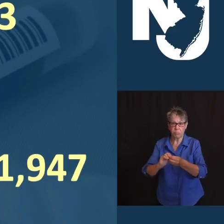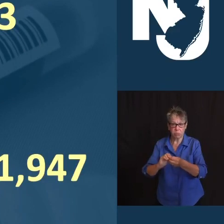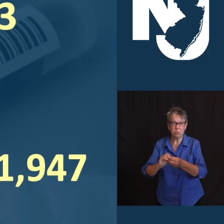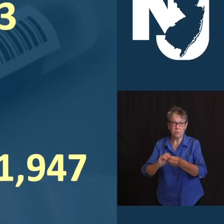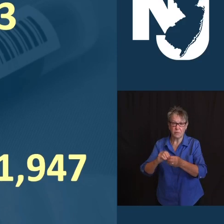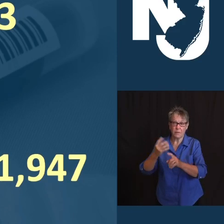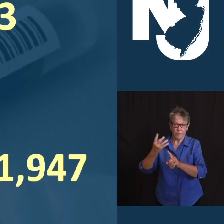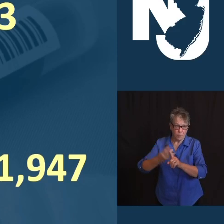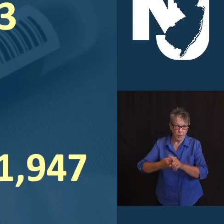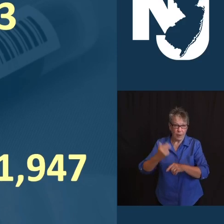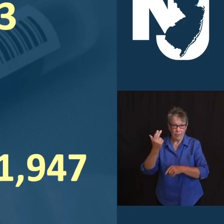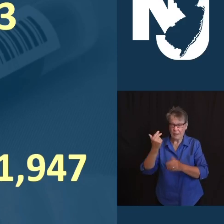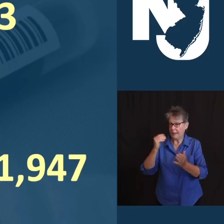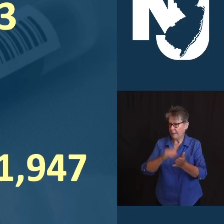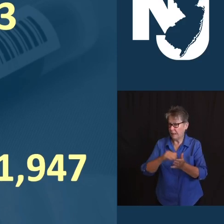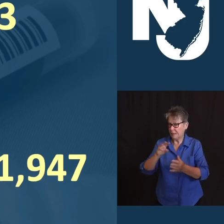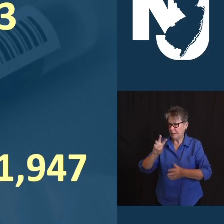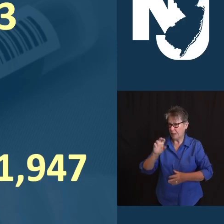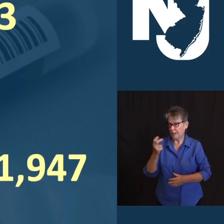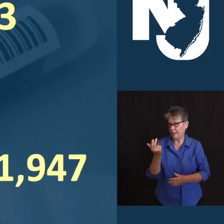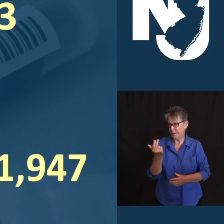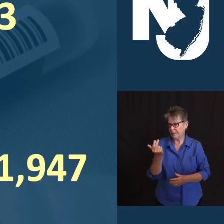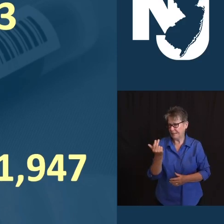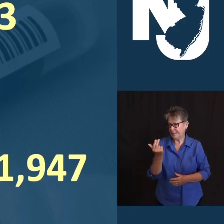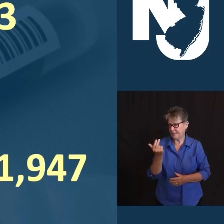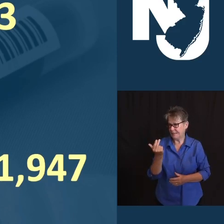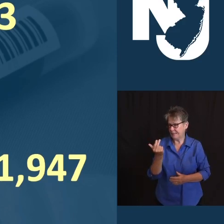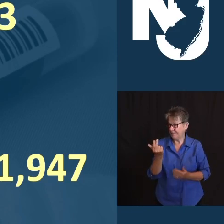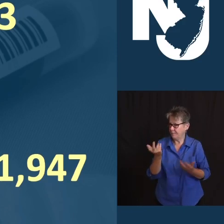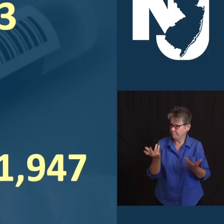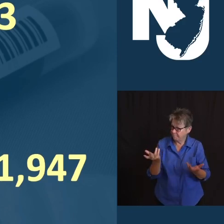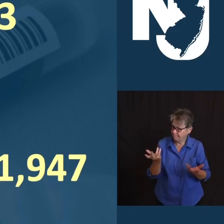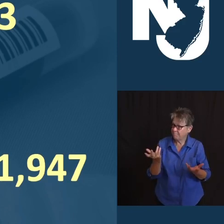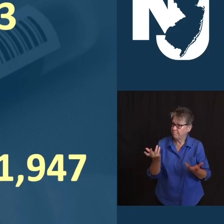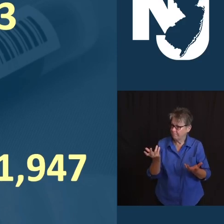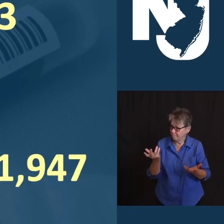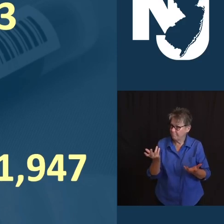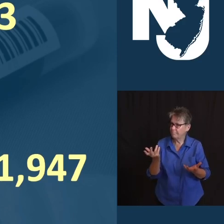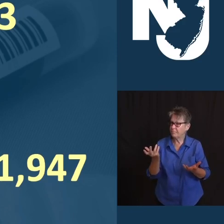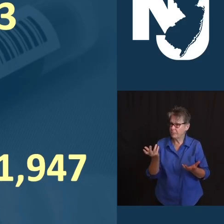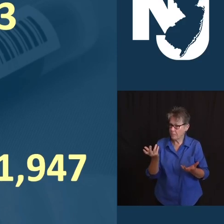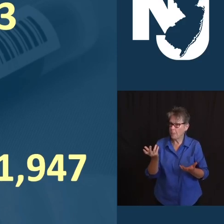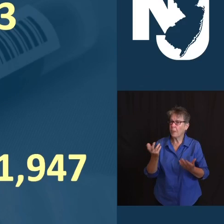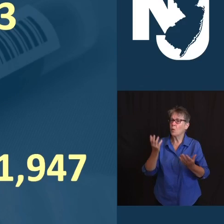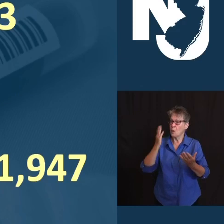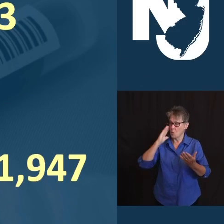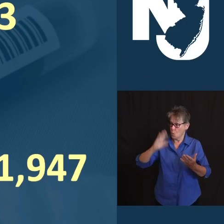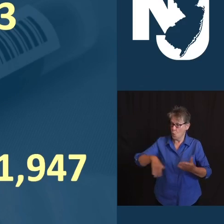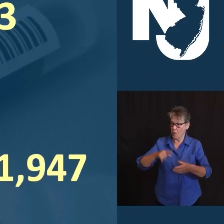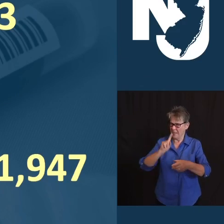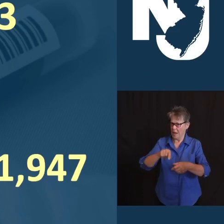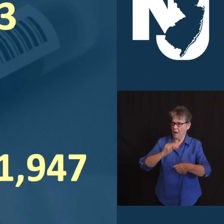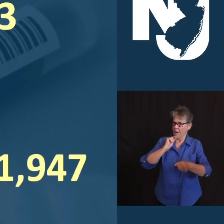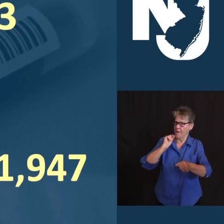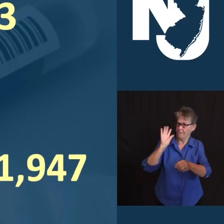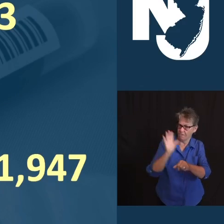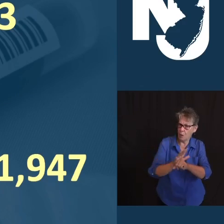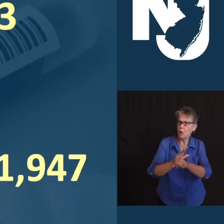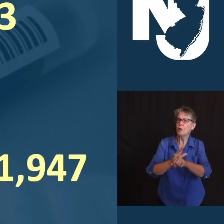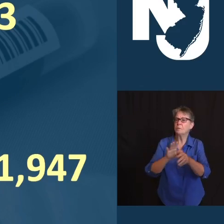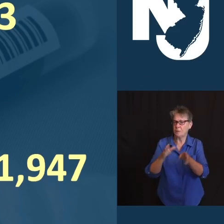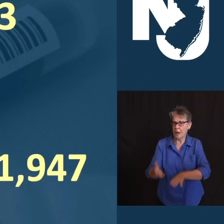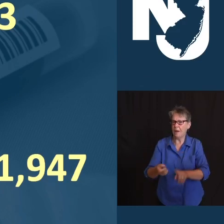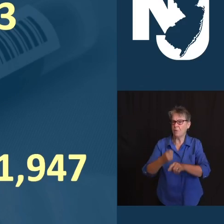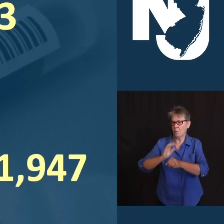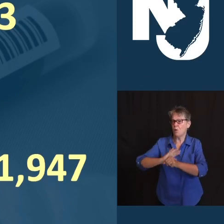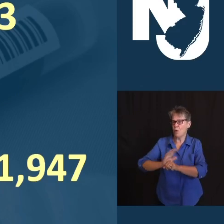13 residents have been confirmed lost to COVID-19 complications. With another, Ed, we're still holding at